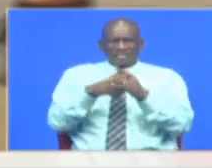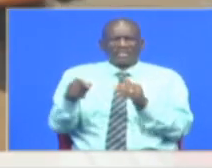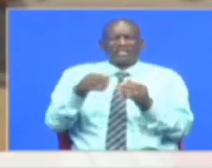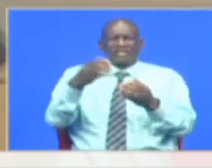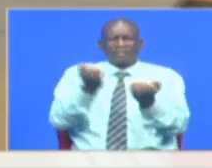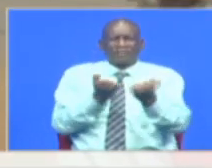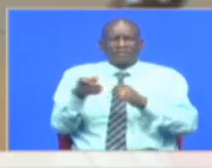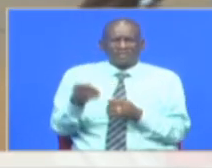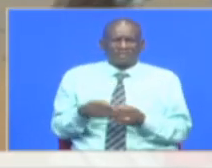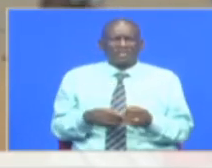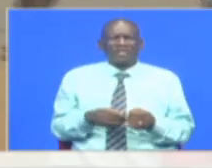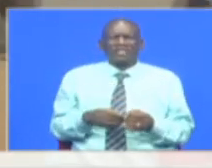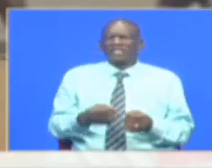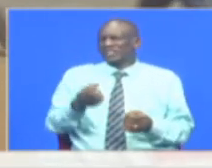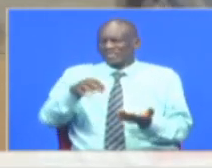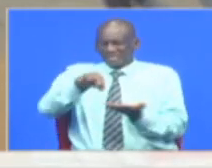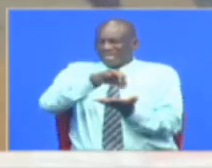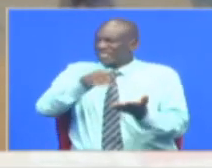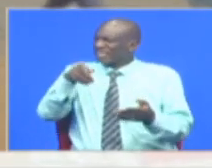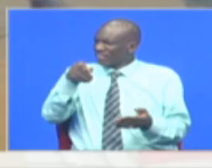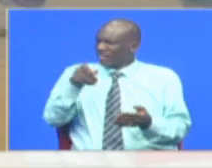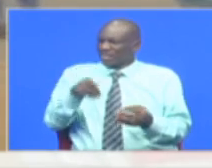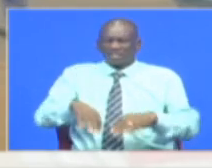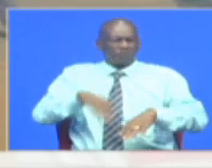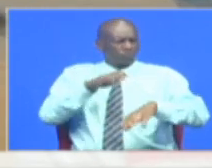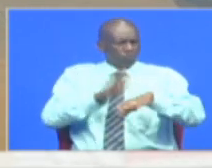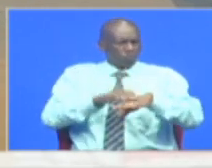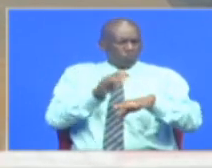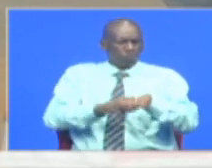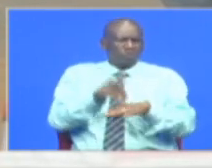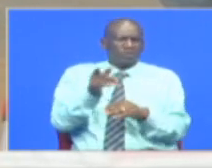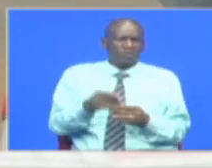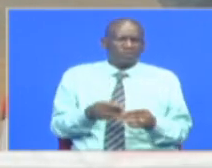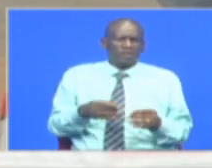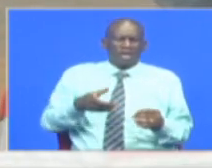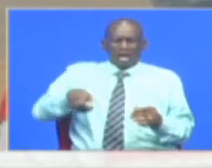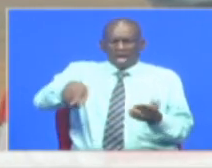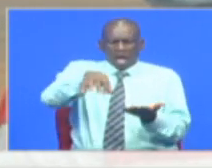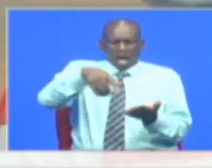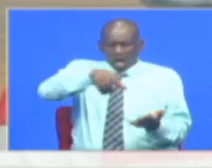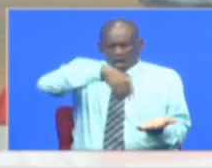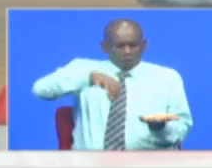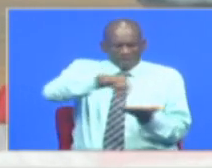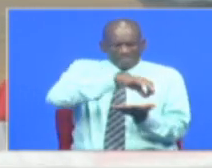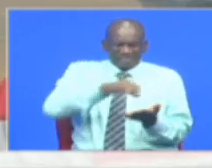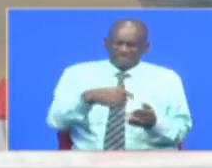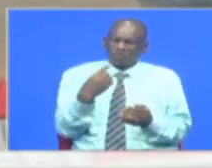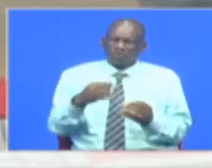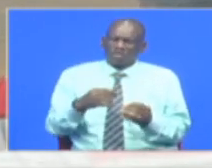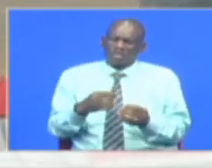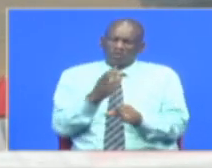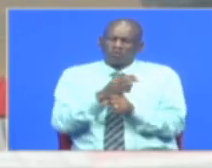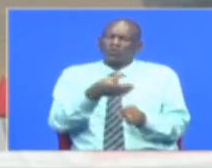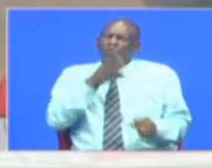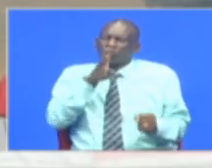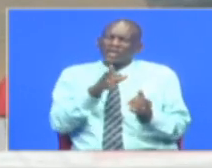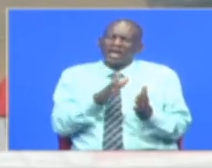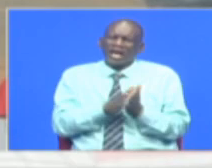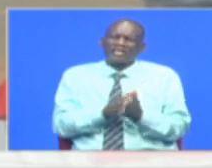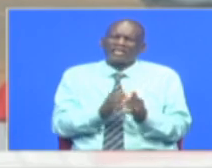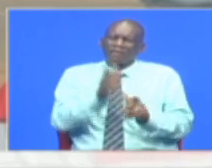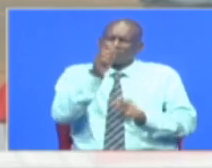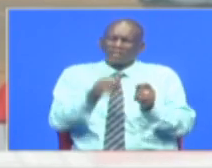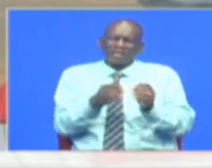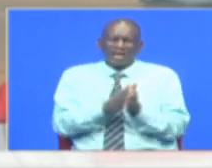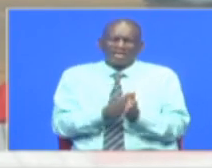Chai ni healthy kushinda hata hizi zetu. Hizi zetu ni wanaweka majani chai tu na sukari na maji. Unauziwa na hapa